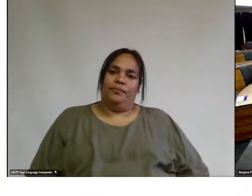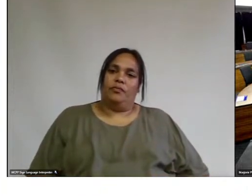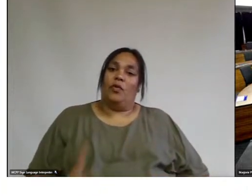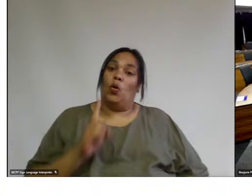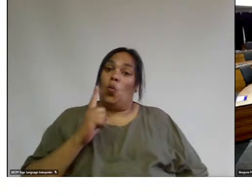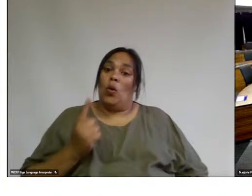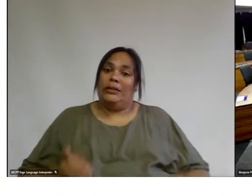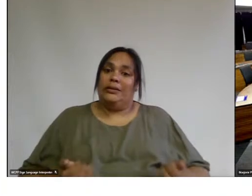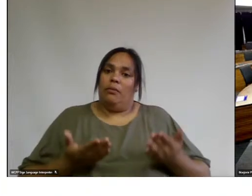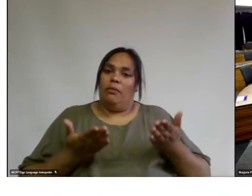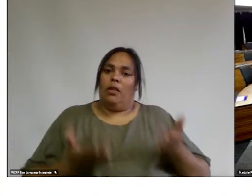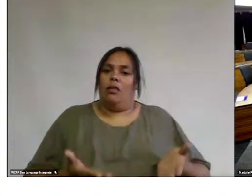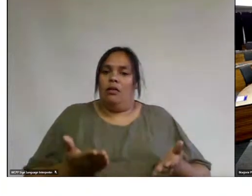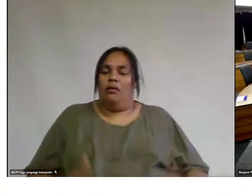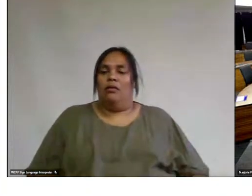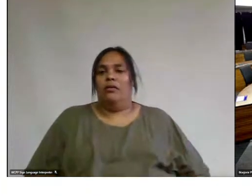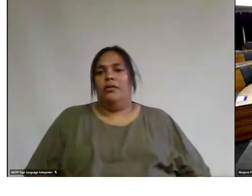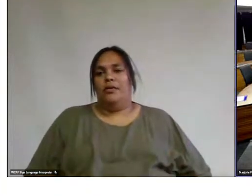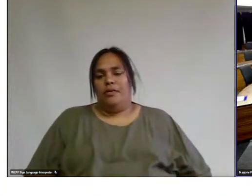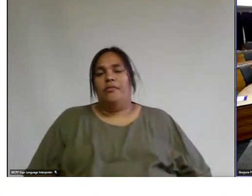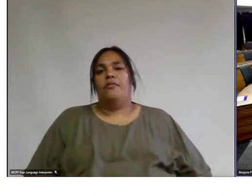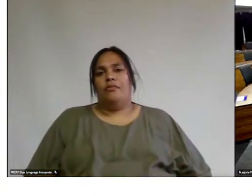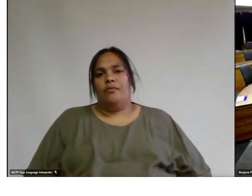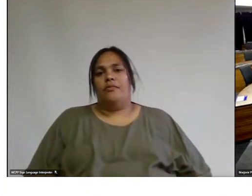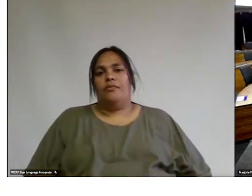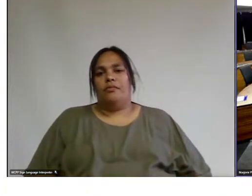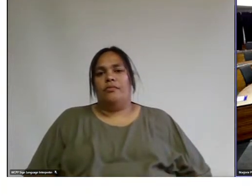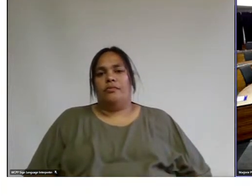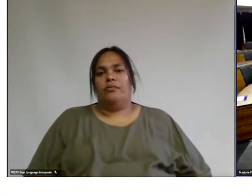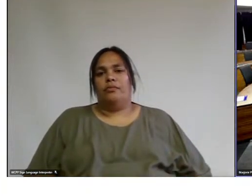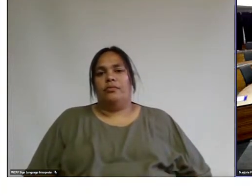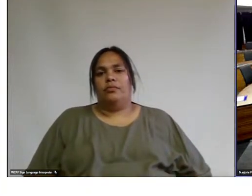supplier. Oh, thank you very much.